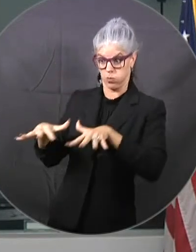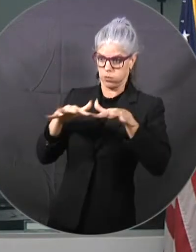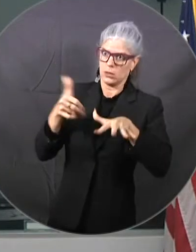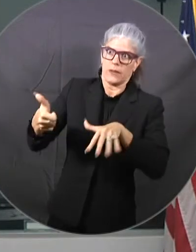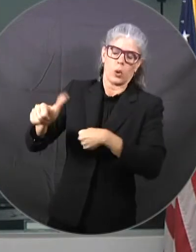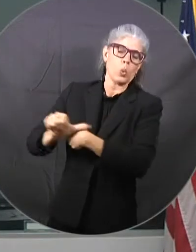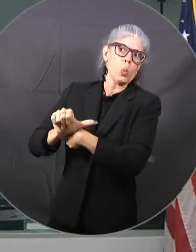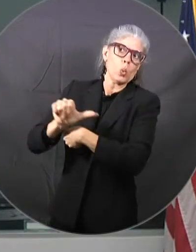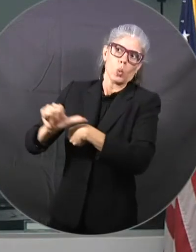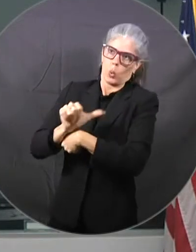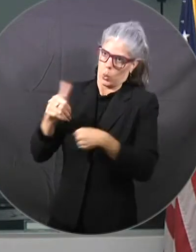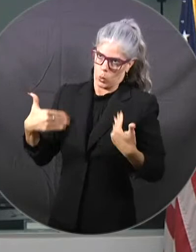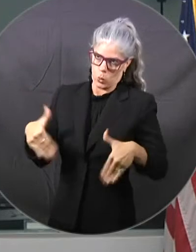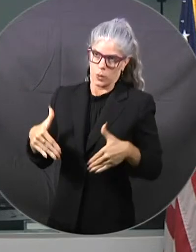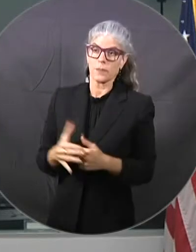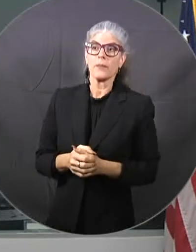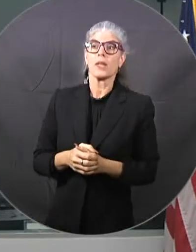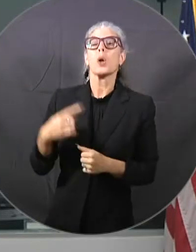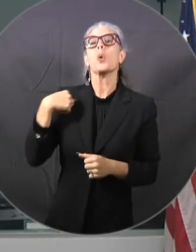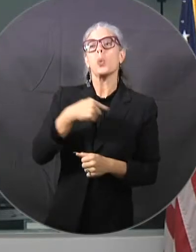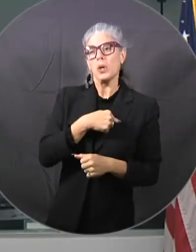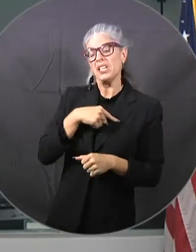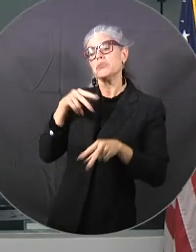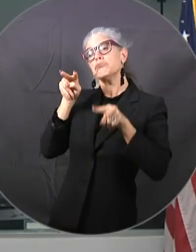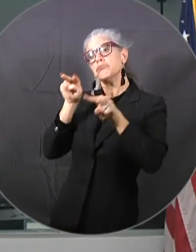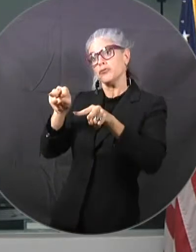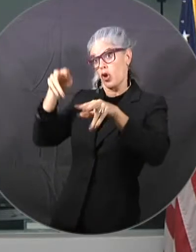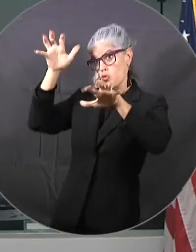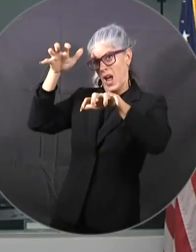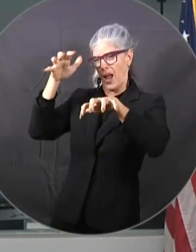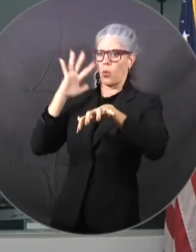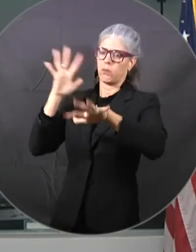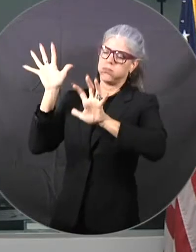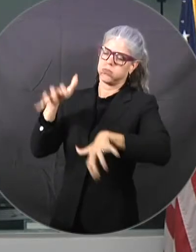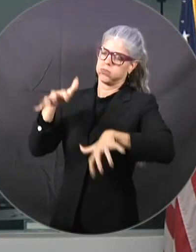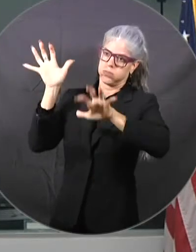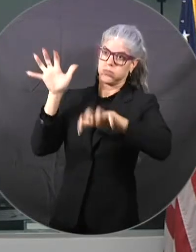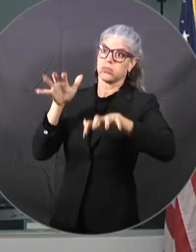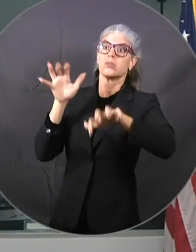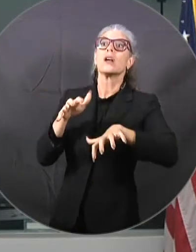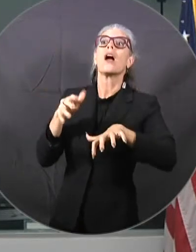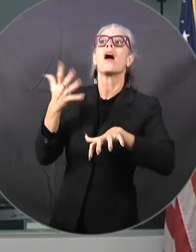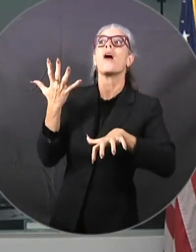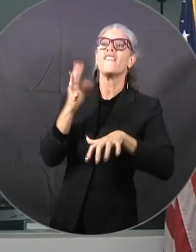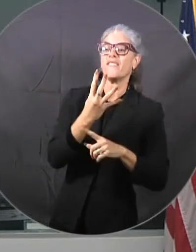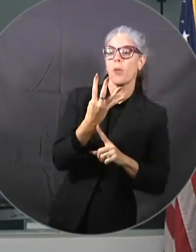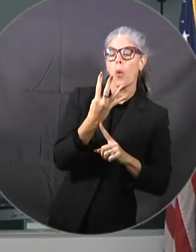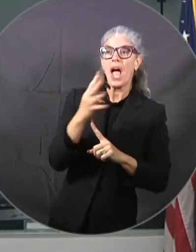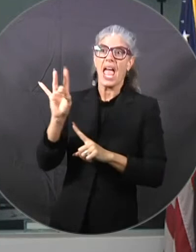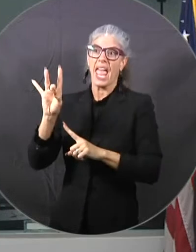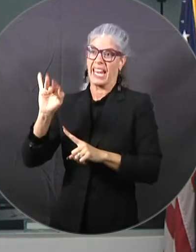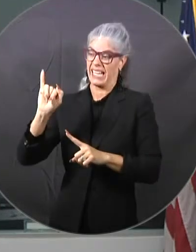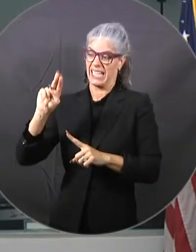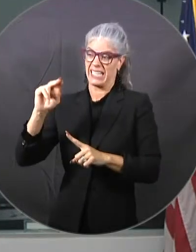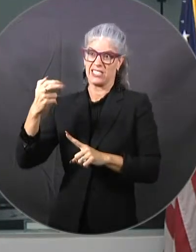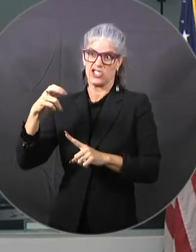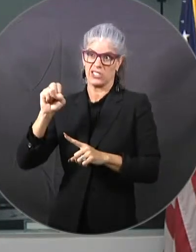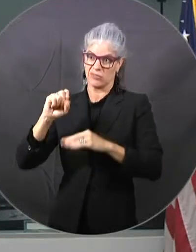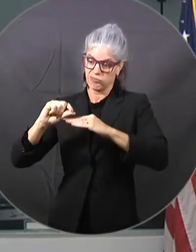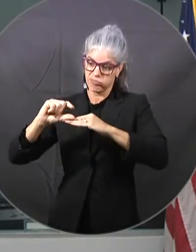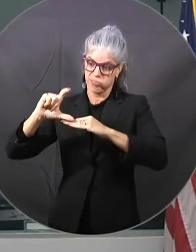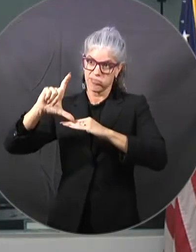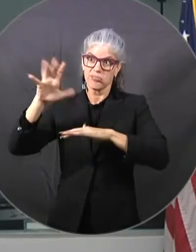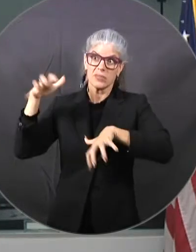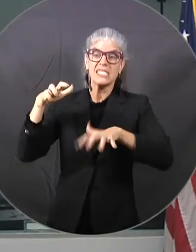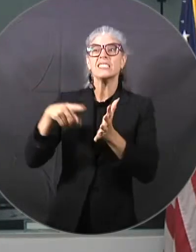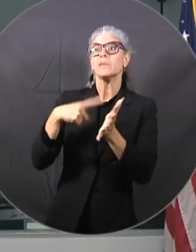maximum amounts in some areas as much as 12 along the Suwannee River Valley. We could see Suwannee River and its tributaries. This